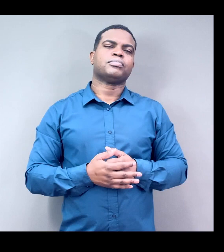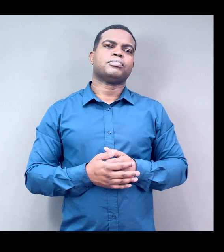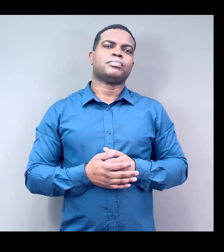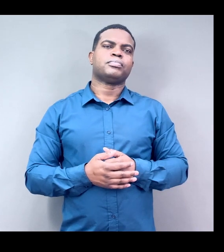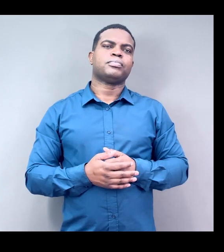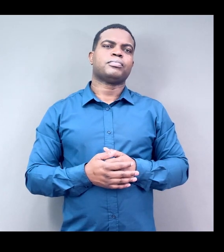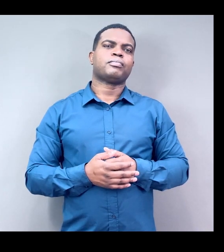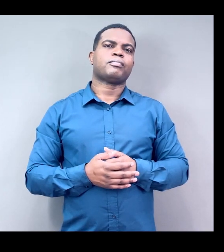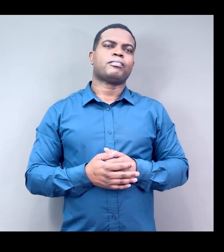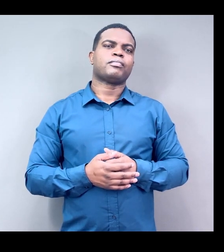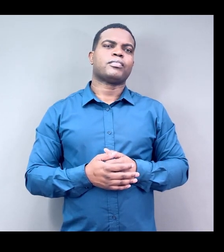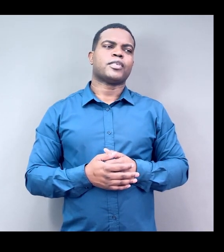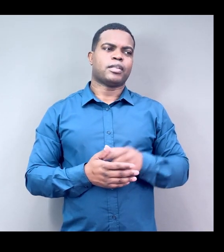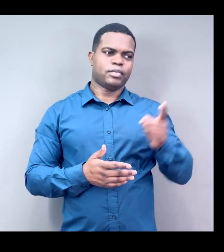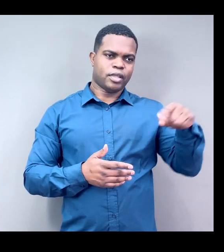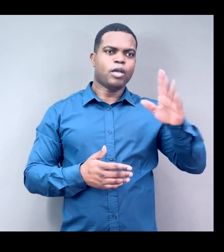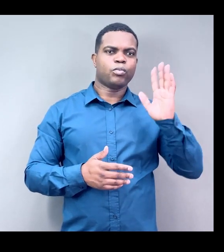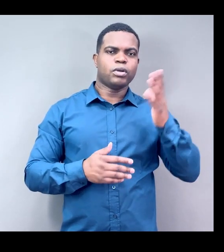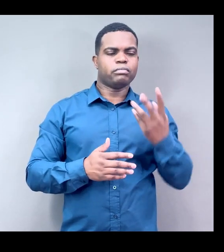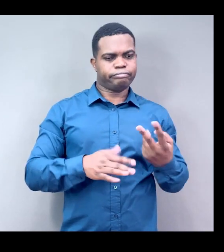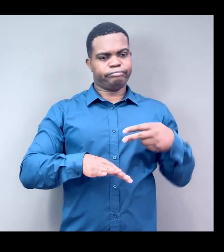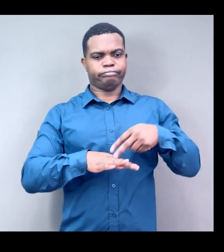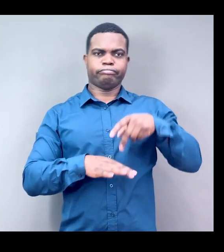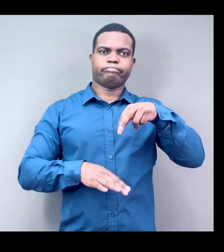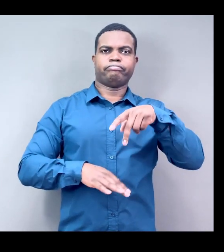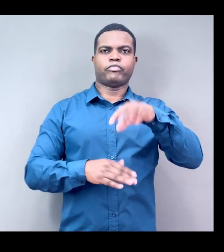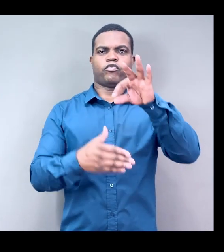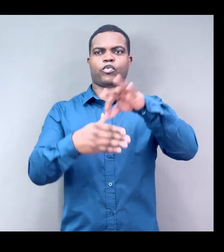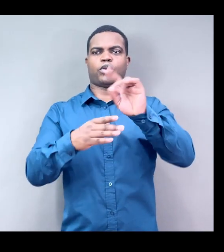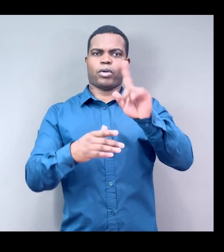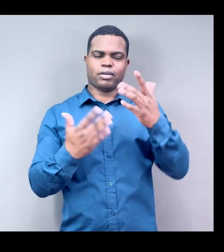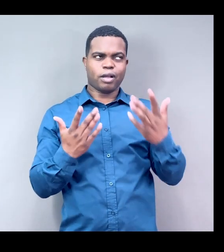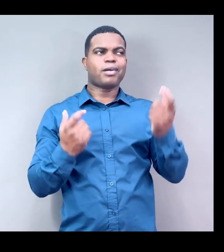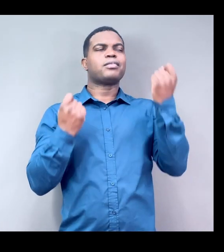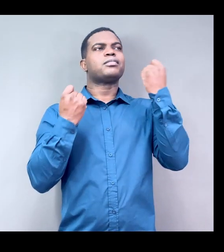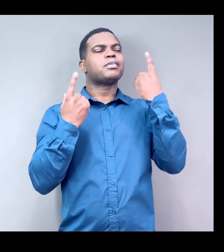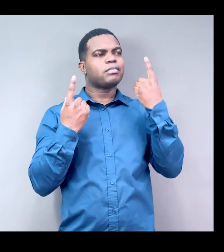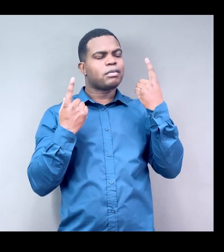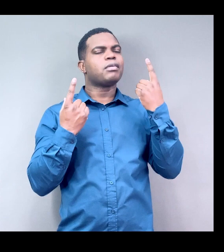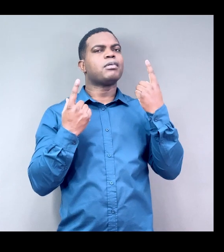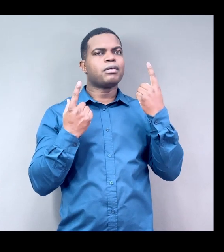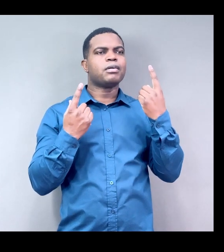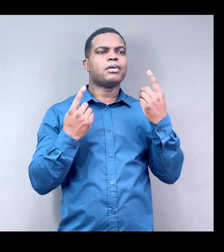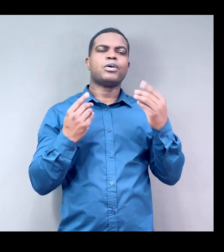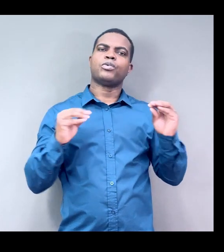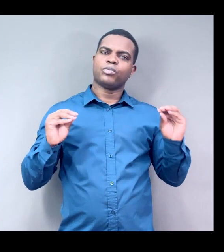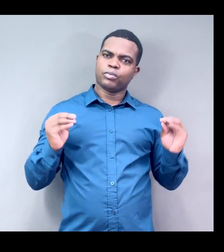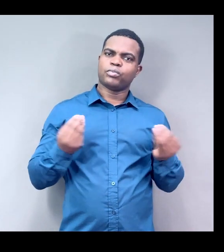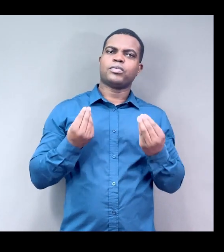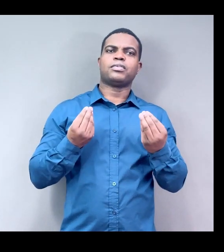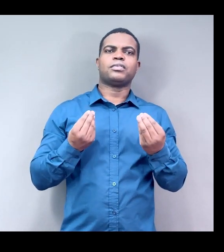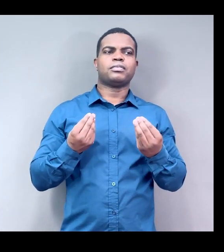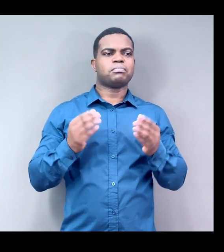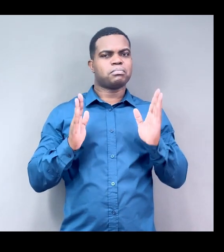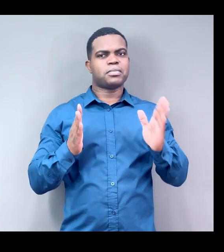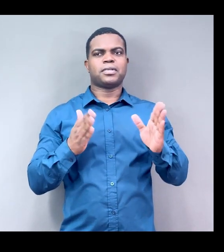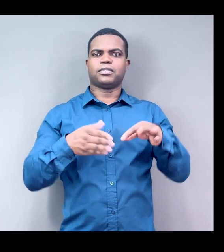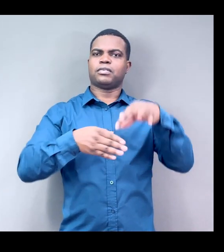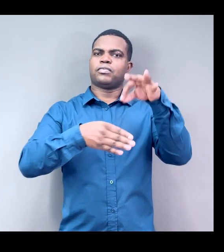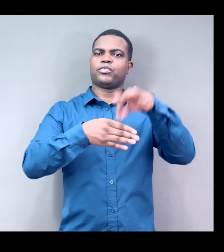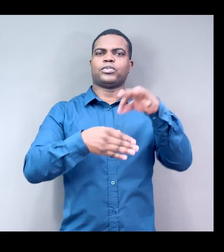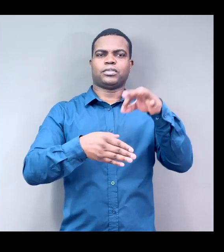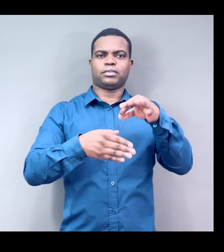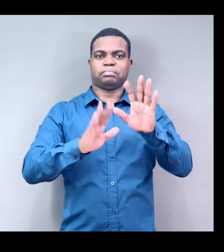be encouraged to vote, because they now understand the importance of voting and